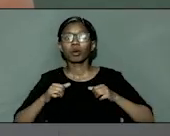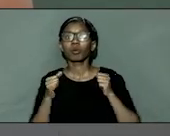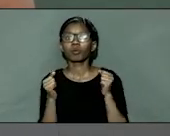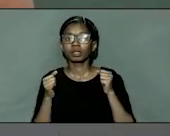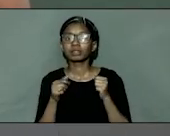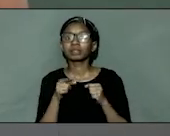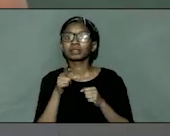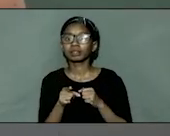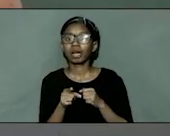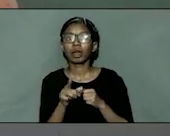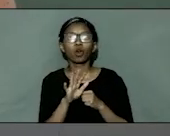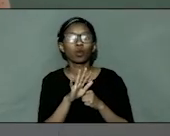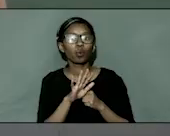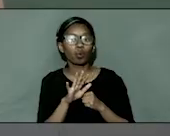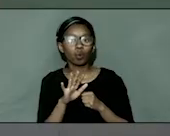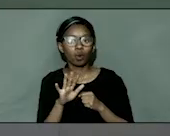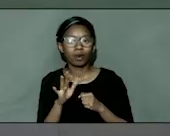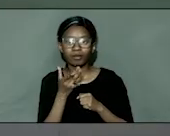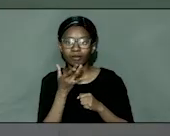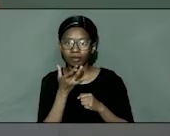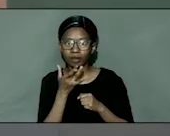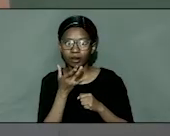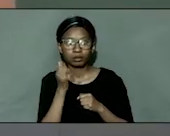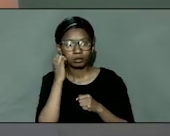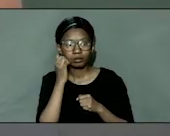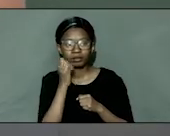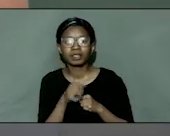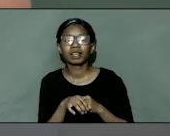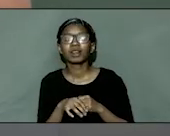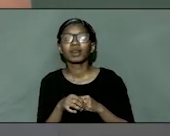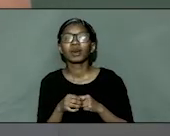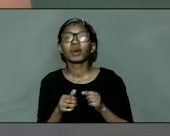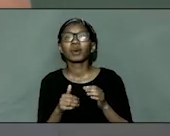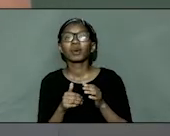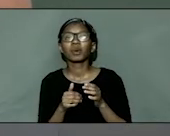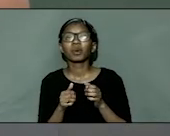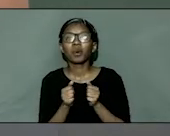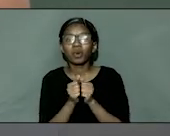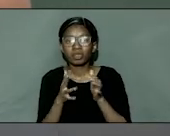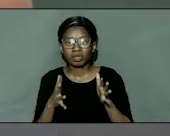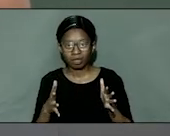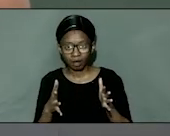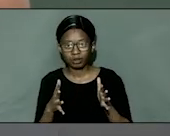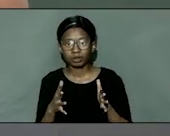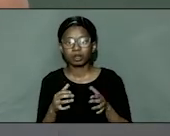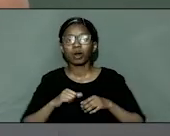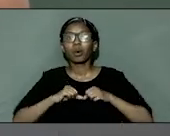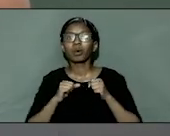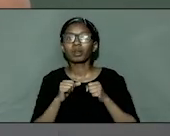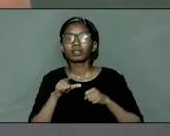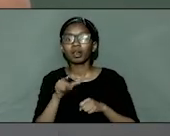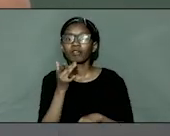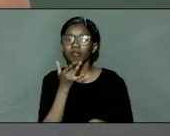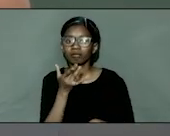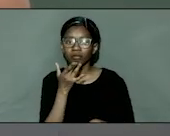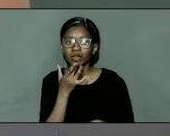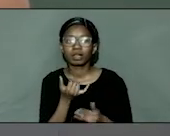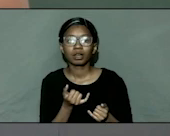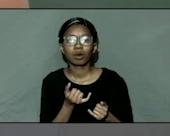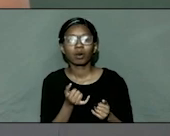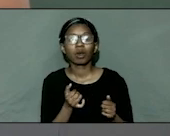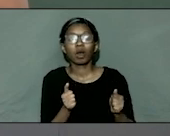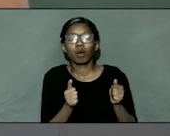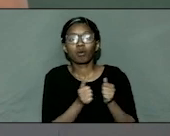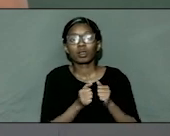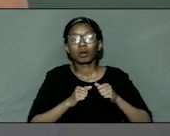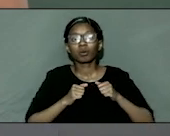we must state why. So stoneflies with winds, what's going to happen?